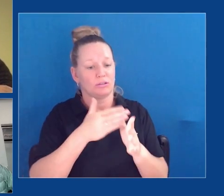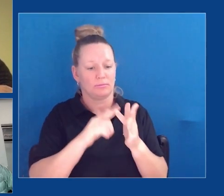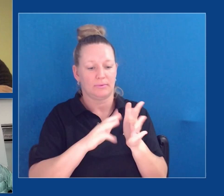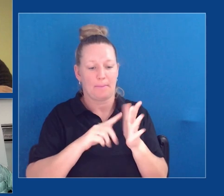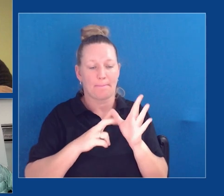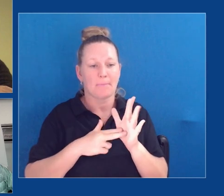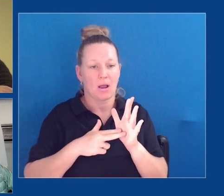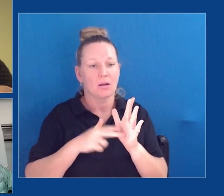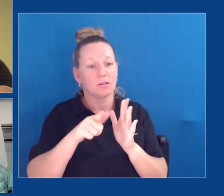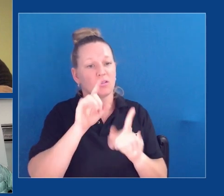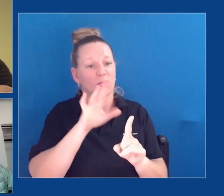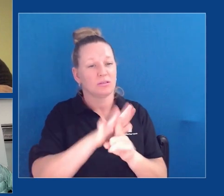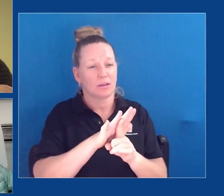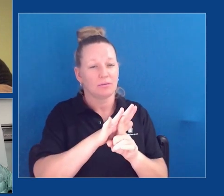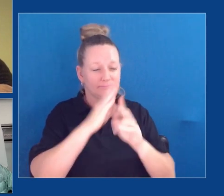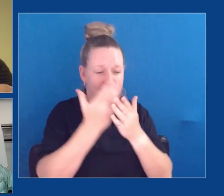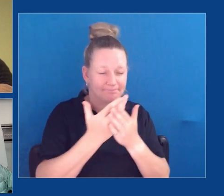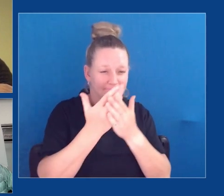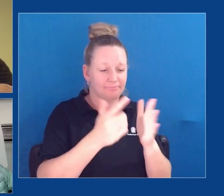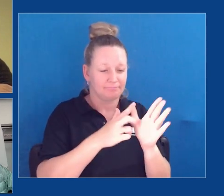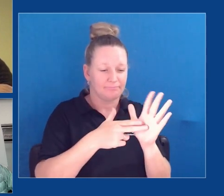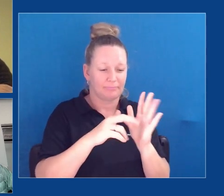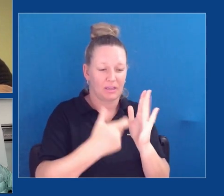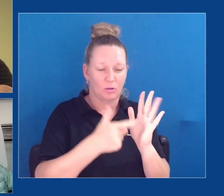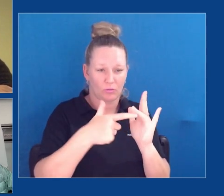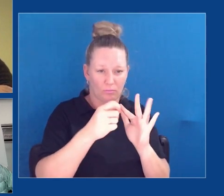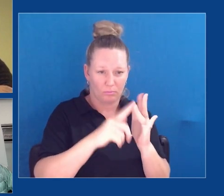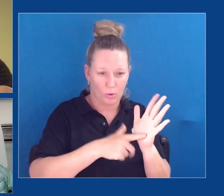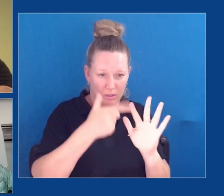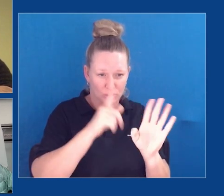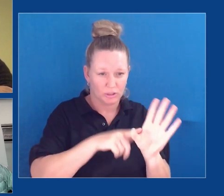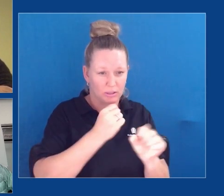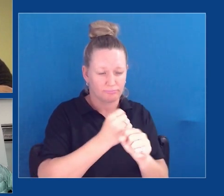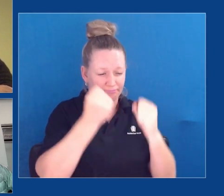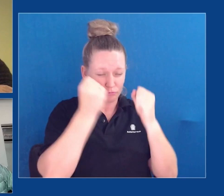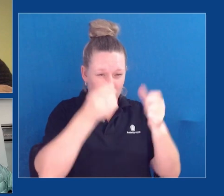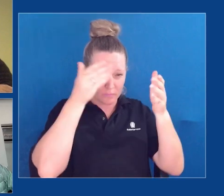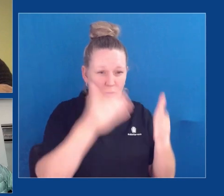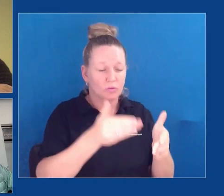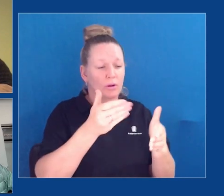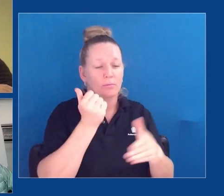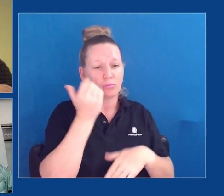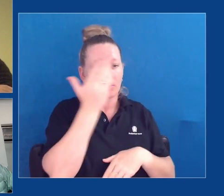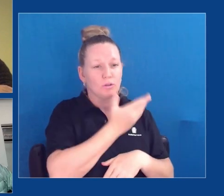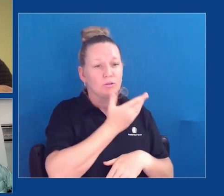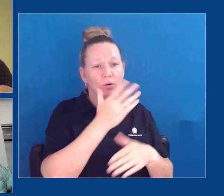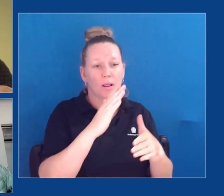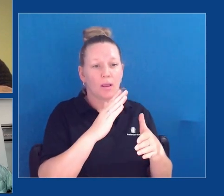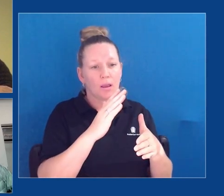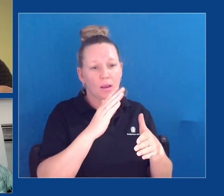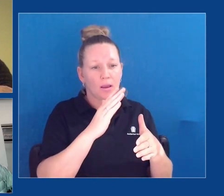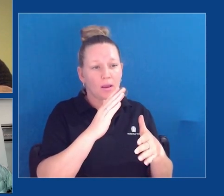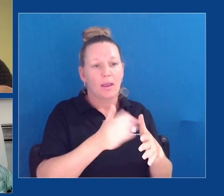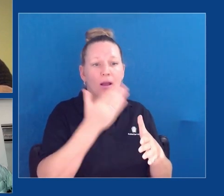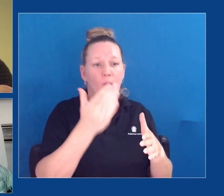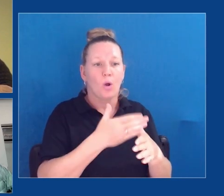an anthropologist and geographer with a strong research track record on Australian Aboriginal, on Aboriginal alcohol use and